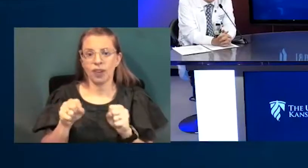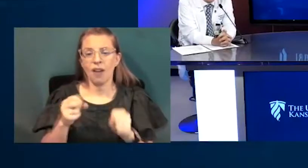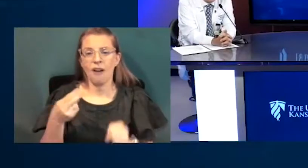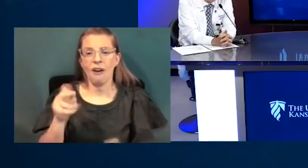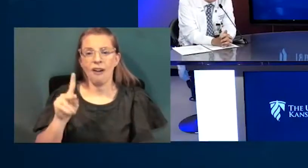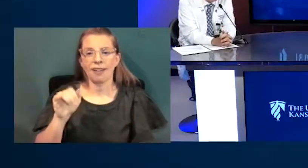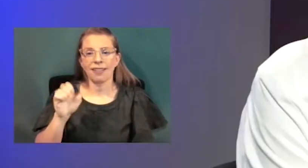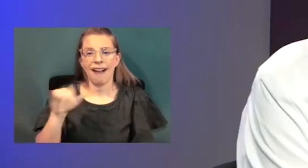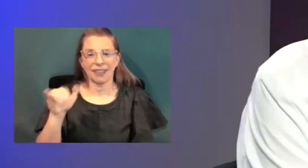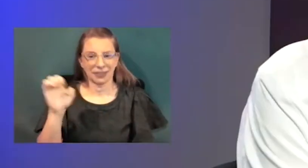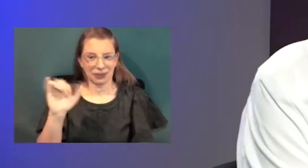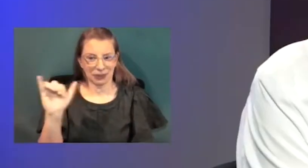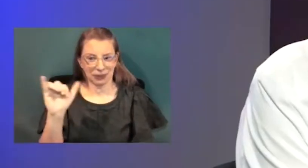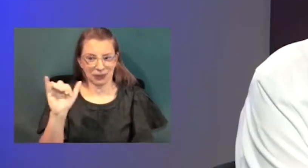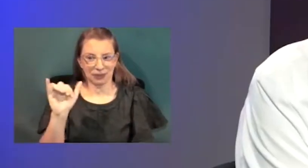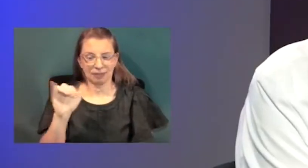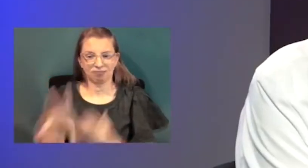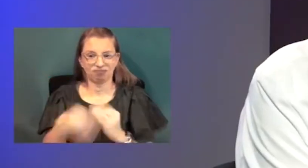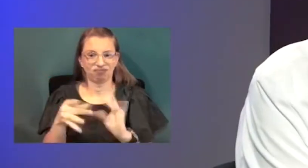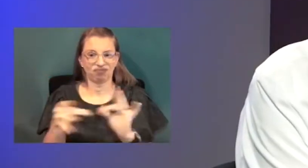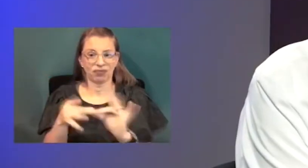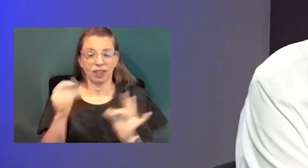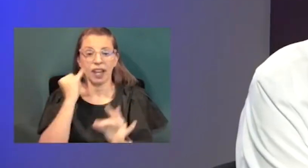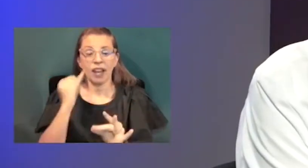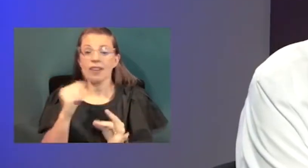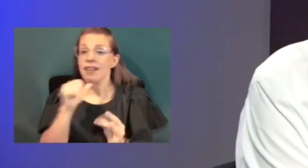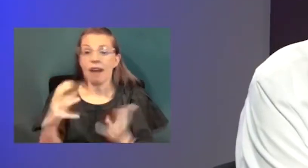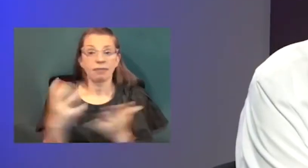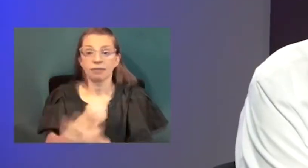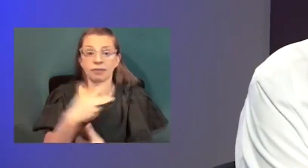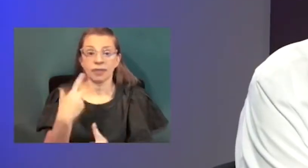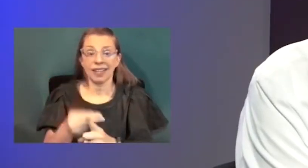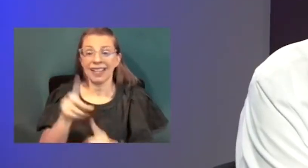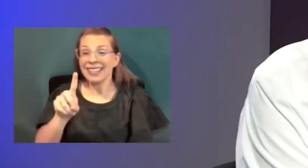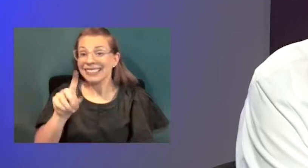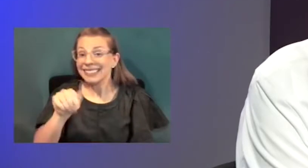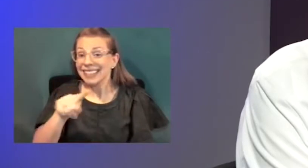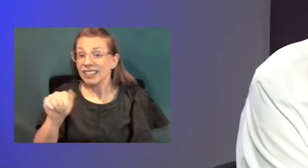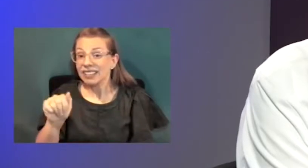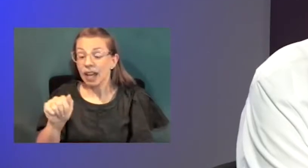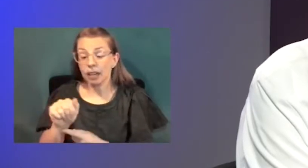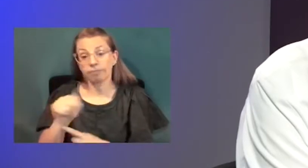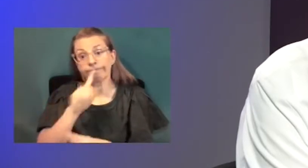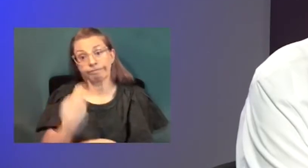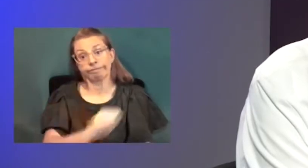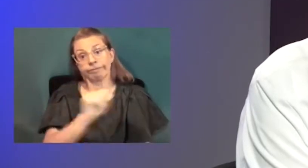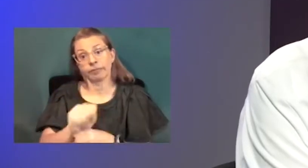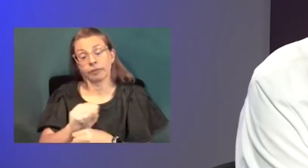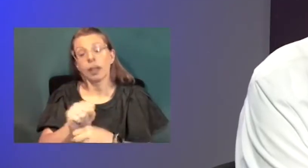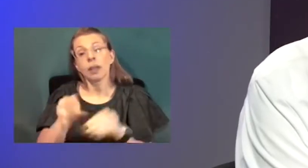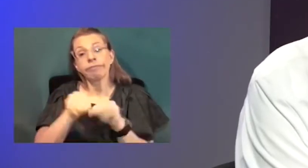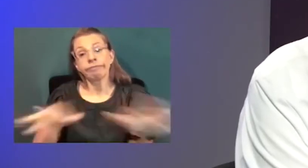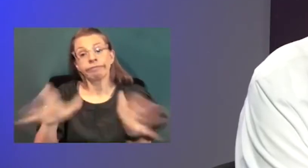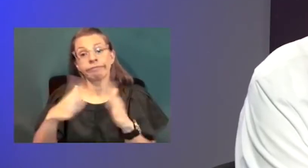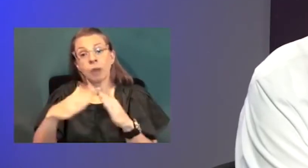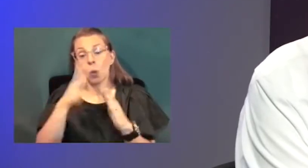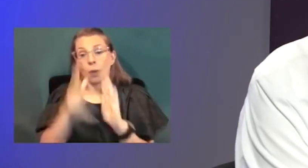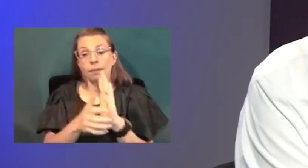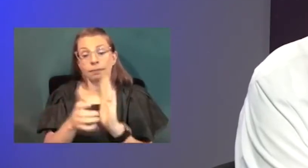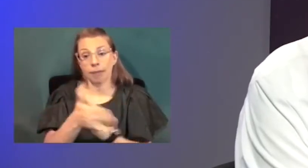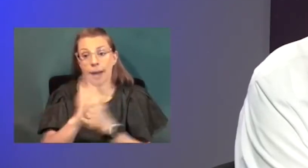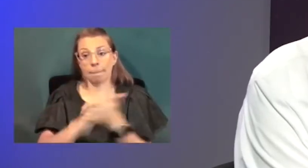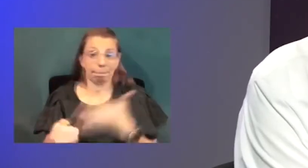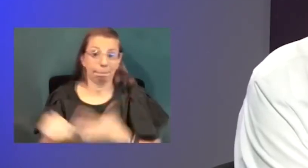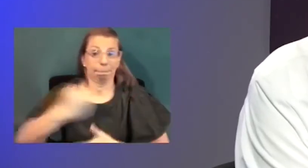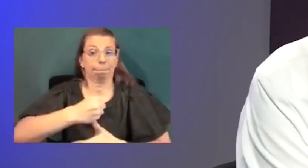I would say this. If you've not been vaccinated, the Delta variant is very real. It's clearly in the city, and it will be the dominant form of the